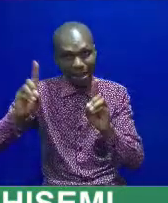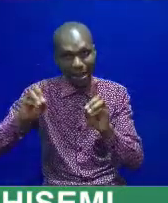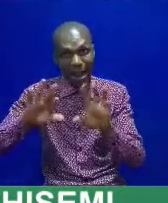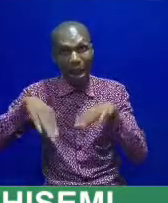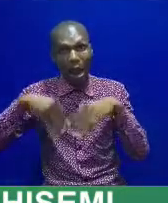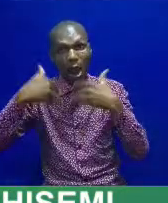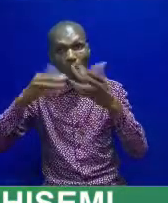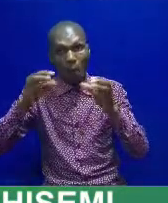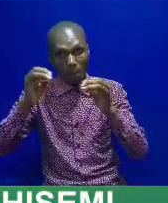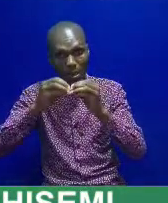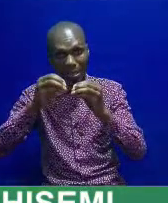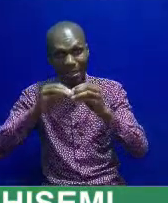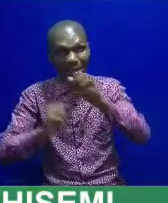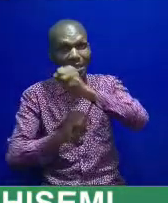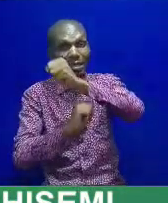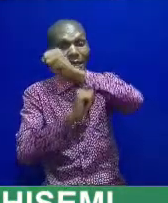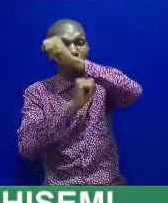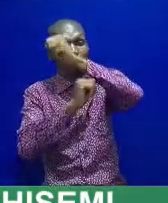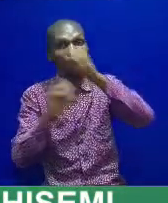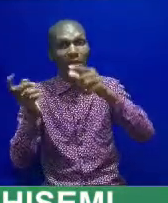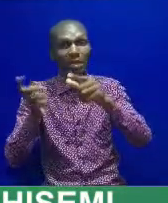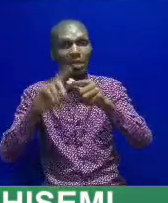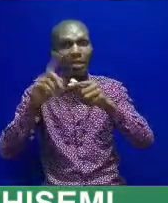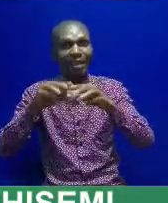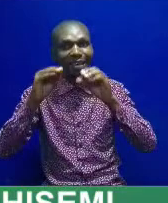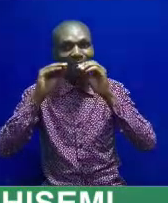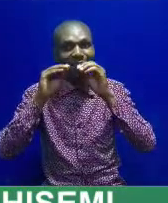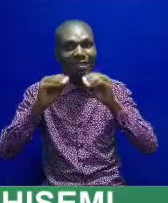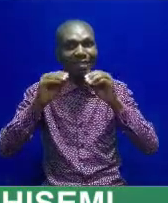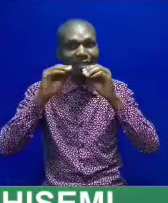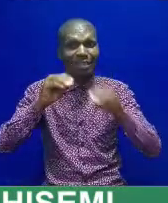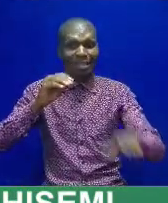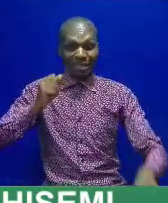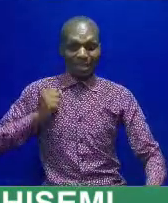to go about this scholarship. Elimisha msichana kwa manufaa ya kesho.